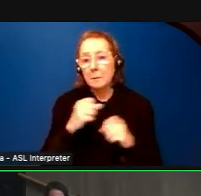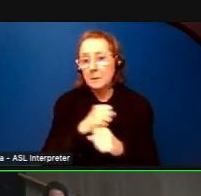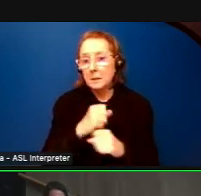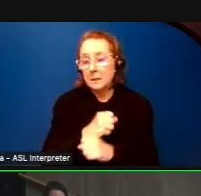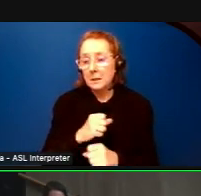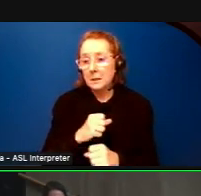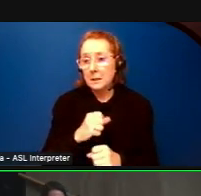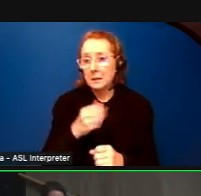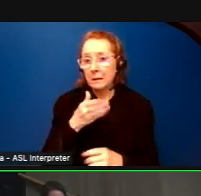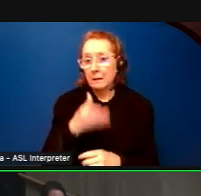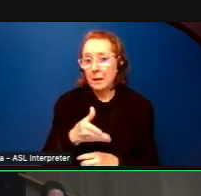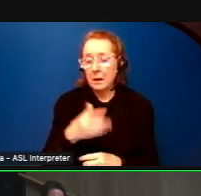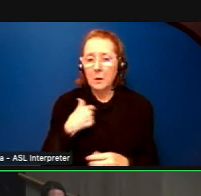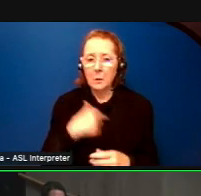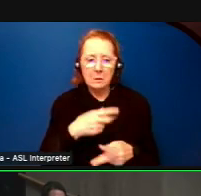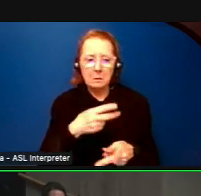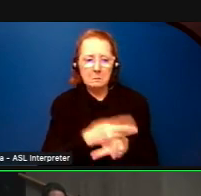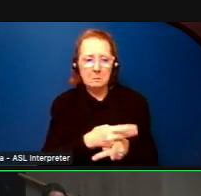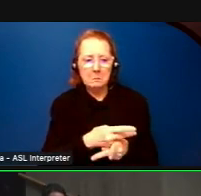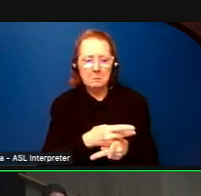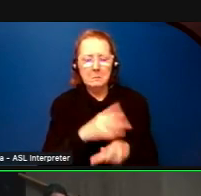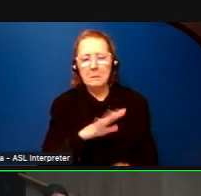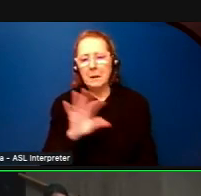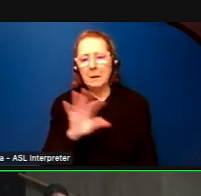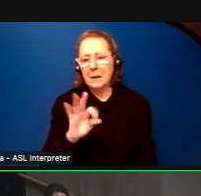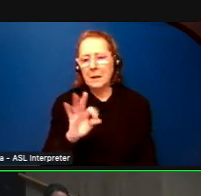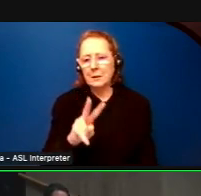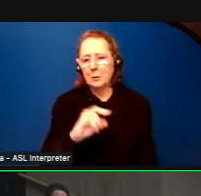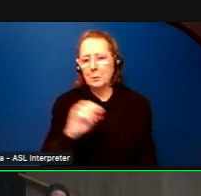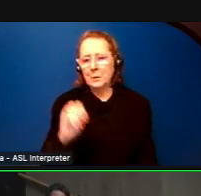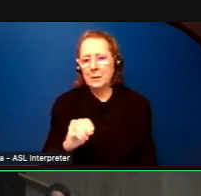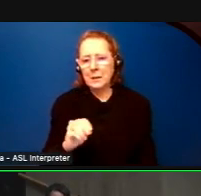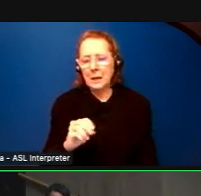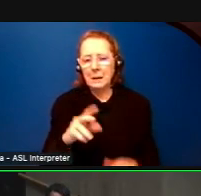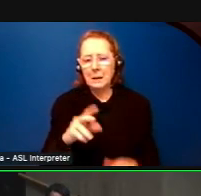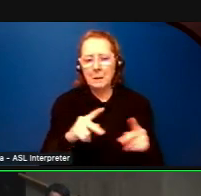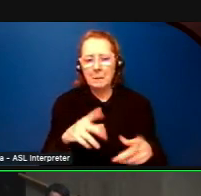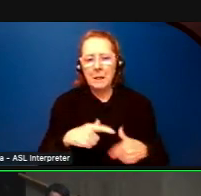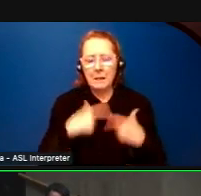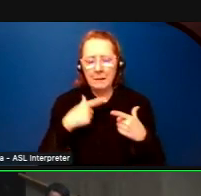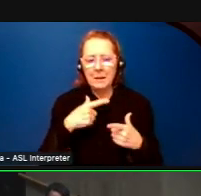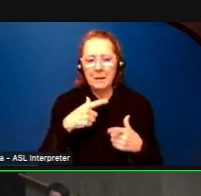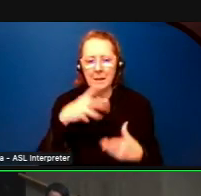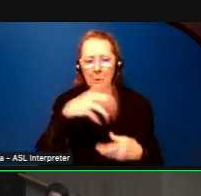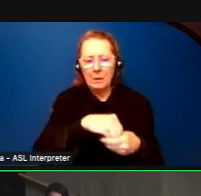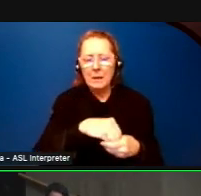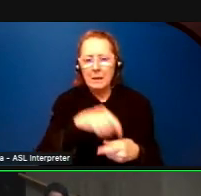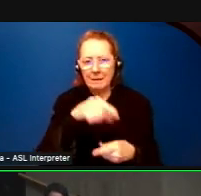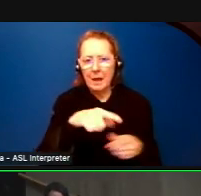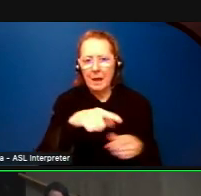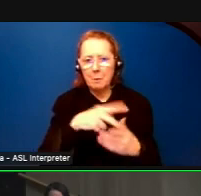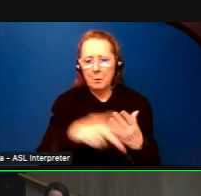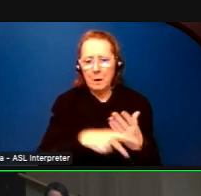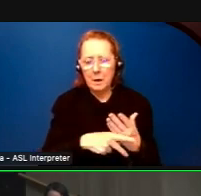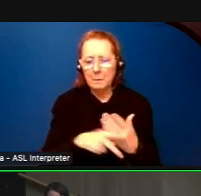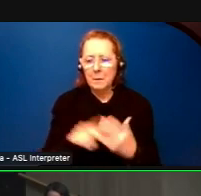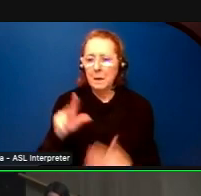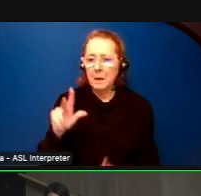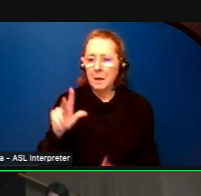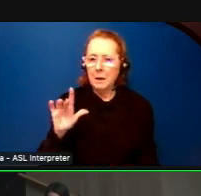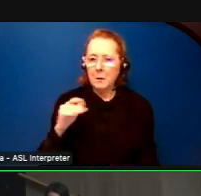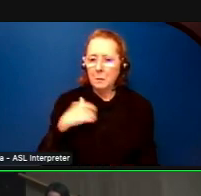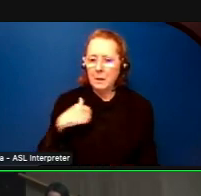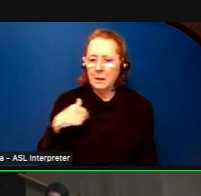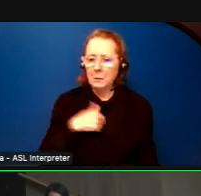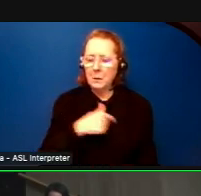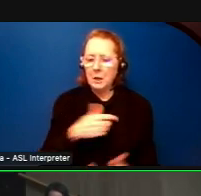remain about 92% occupied in that program. And the reason for that is that the 25 households that we are